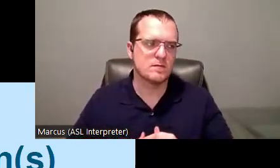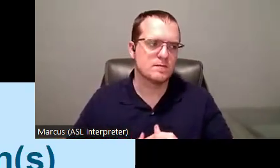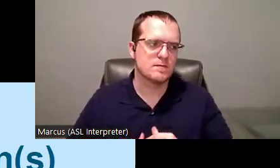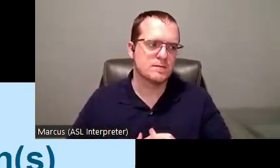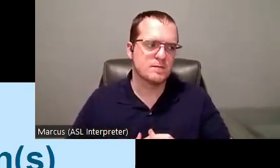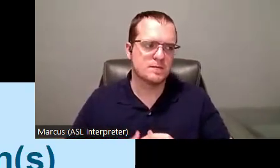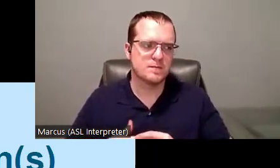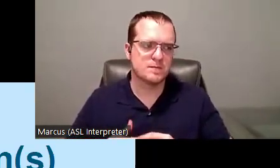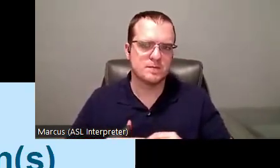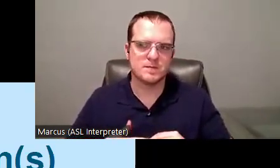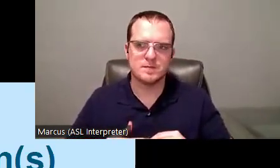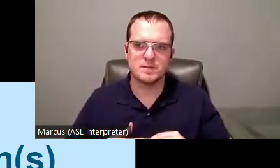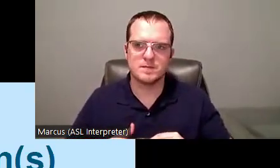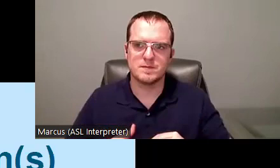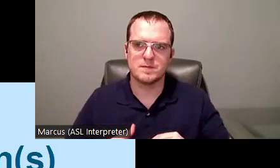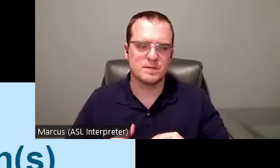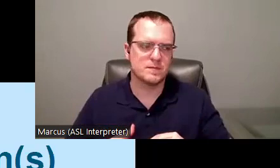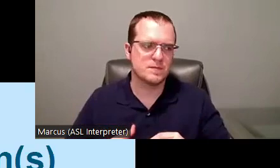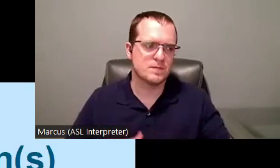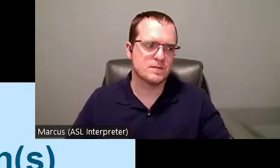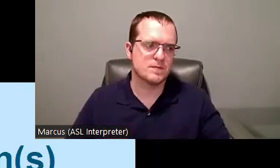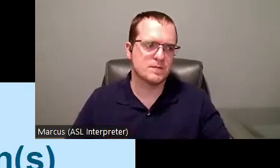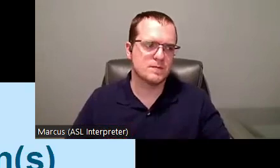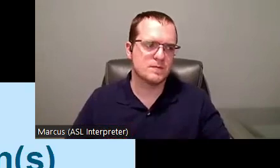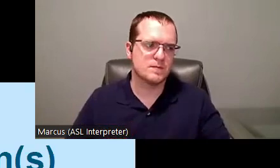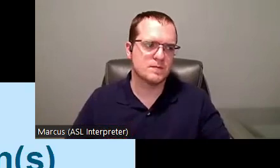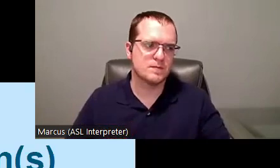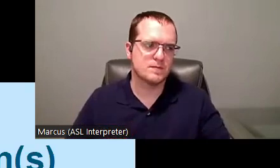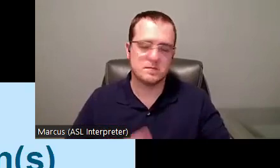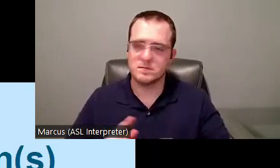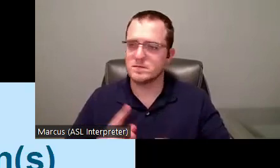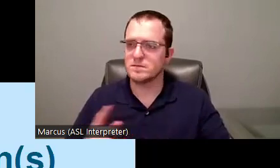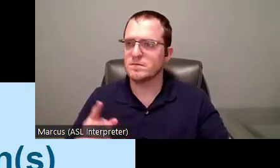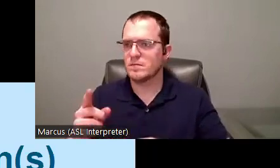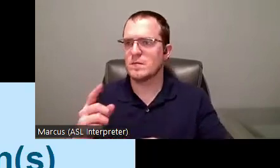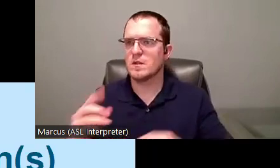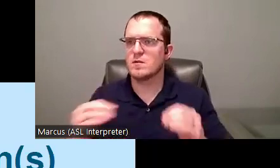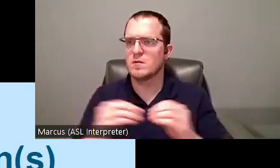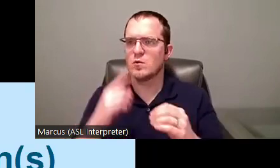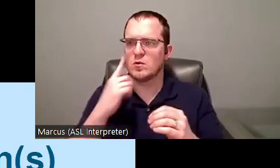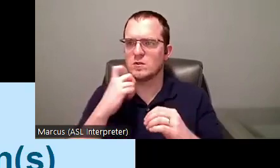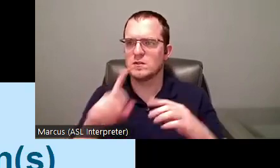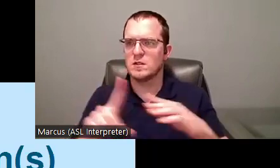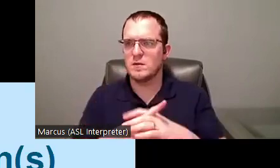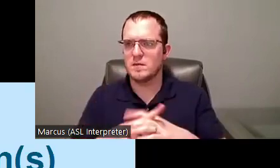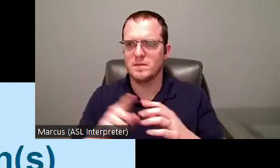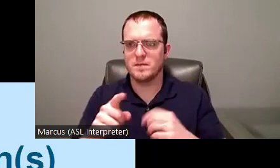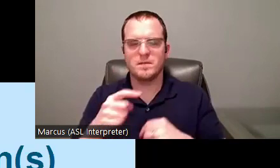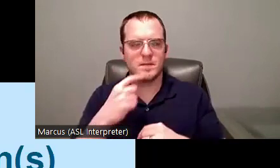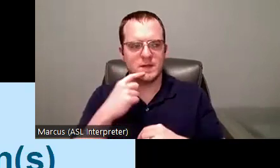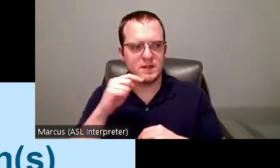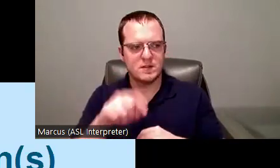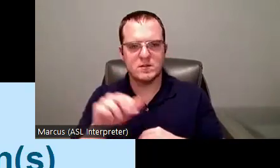There's Thank more. you thank you for sharing that, David. There's more, Tanika? Yes, some more just came You got out. another? Yes, Okay. so this is